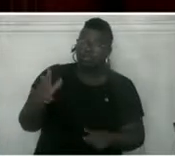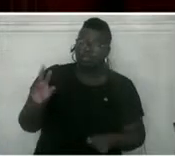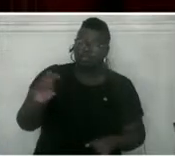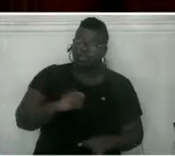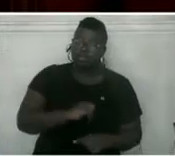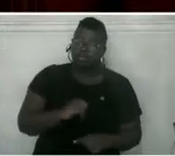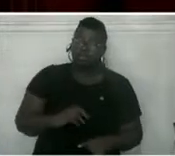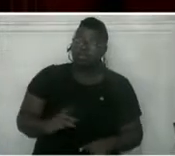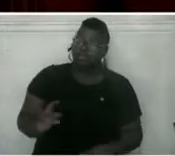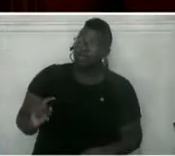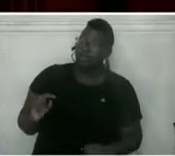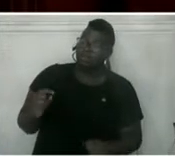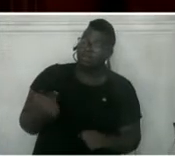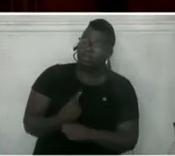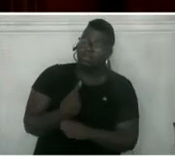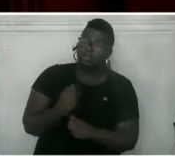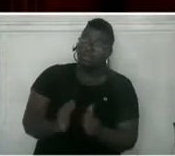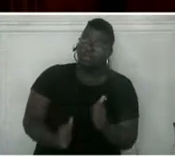the first